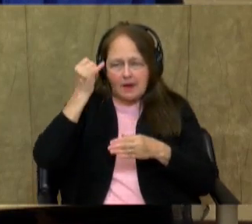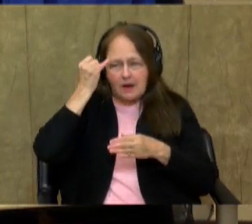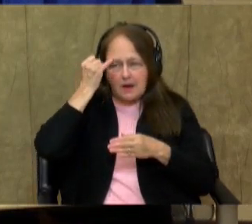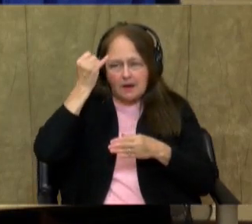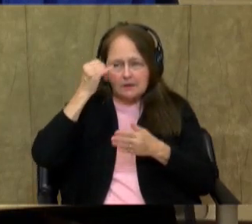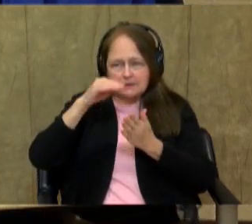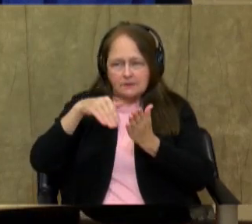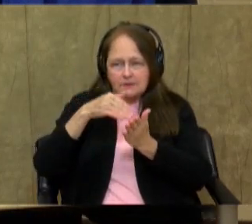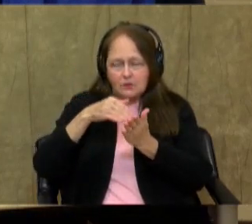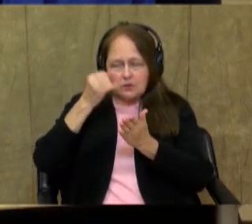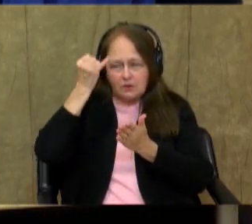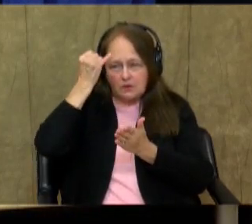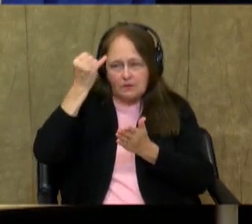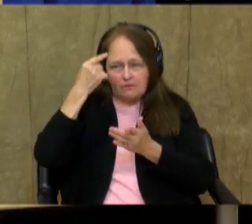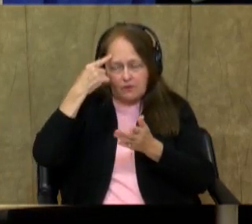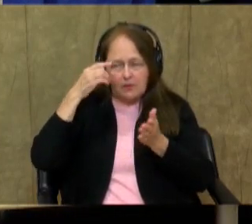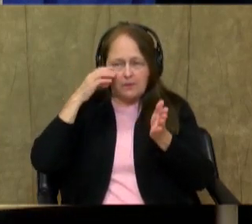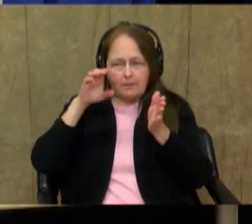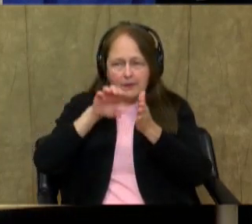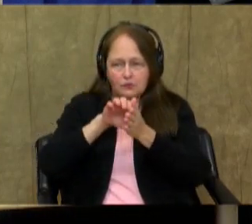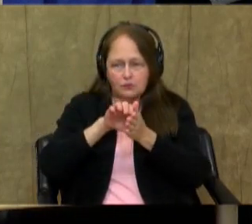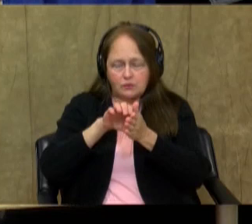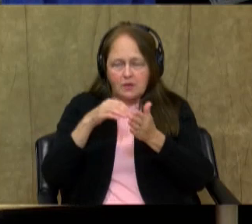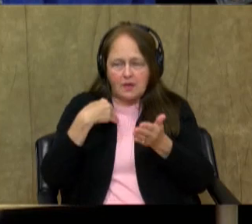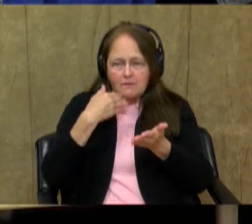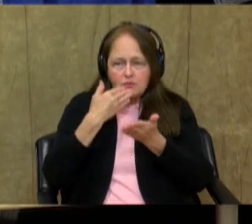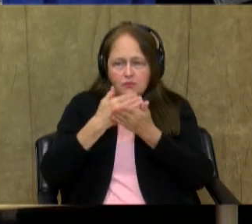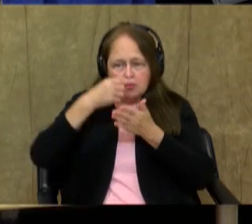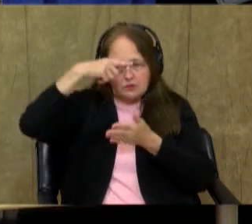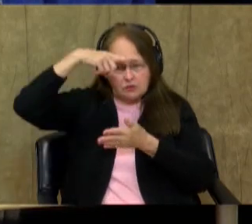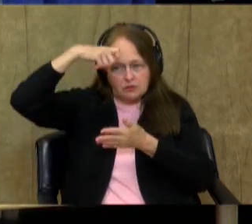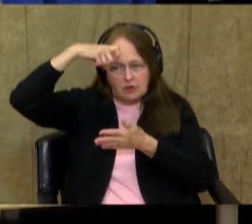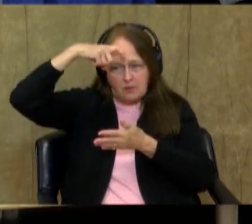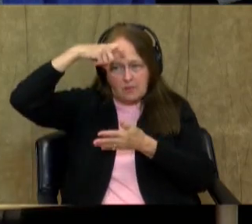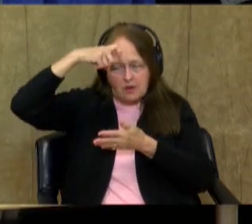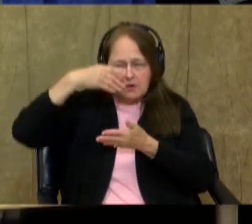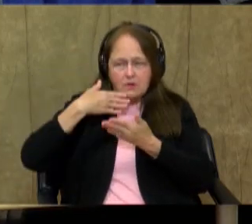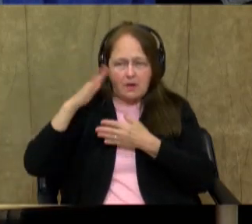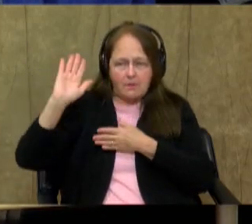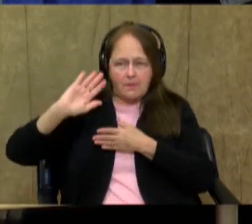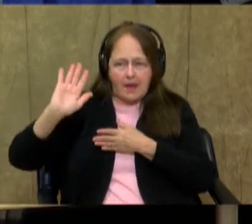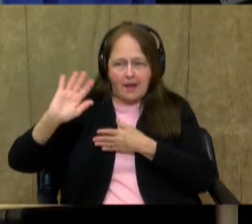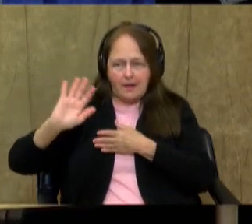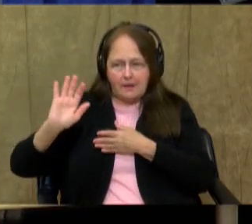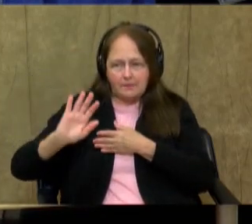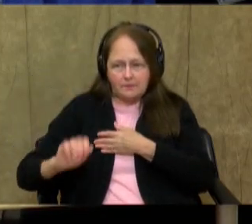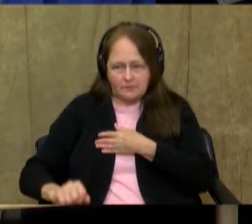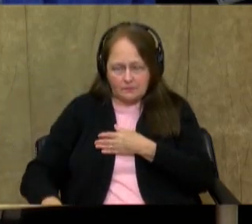central idea for those pictures? Have a good summer, guys. Goodbye.